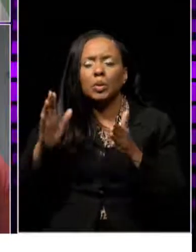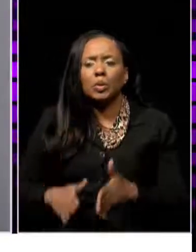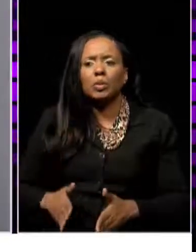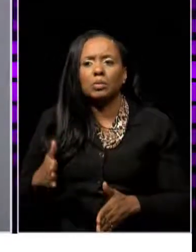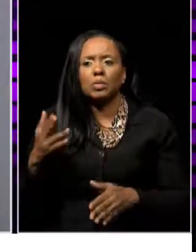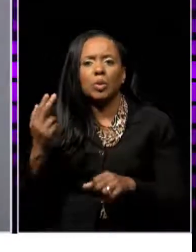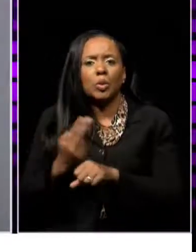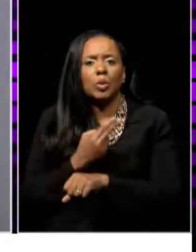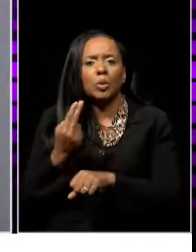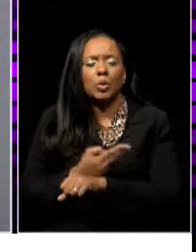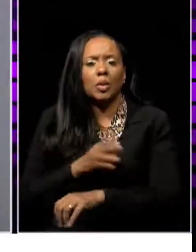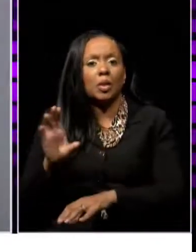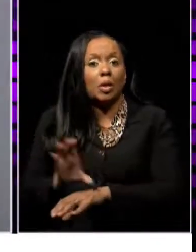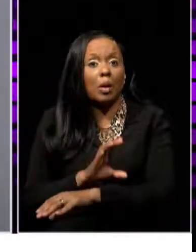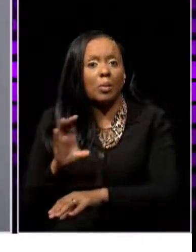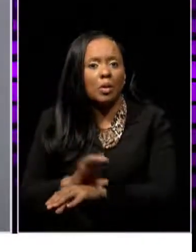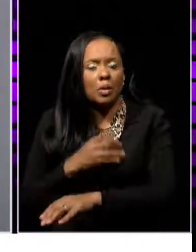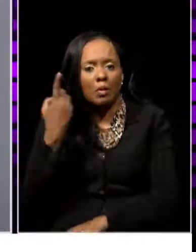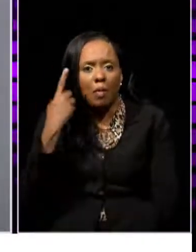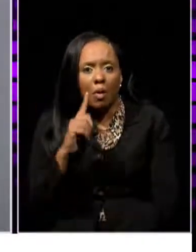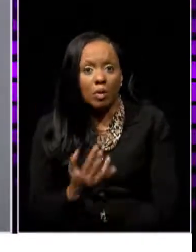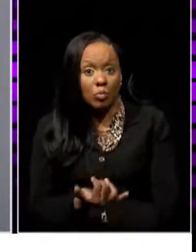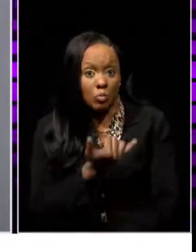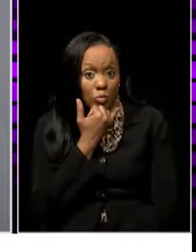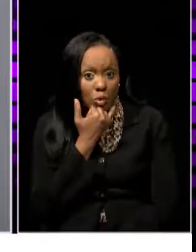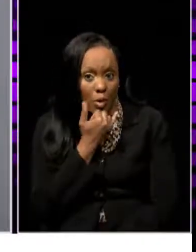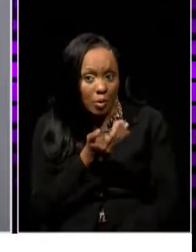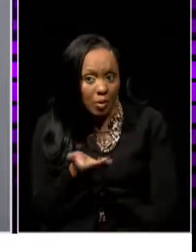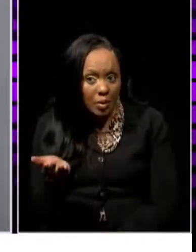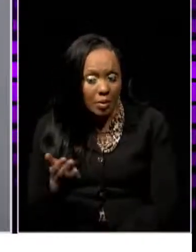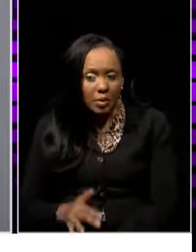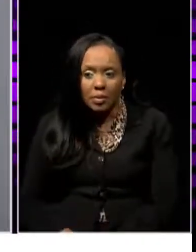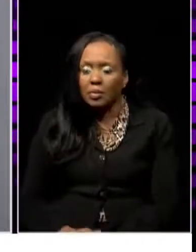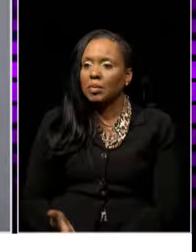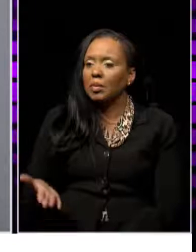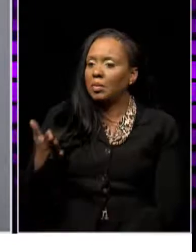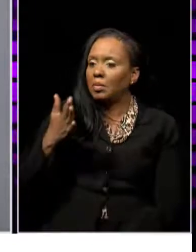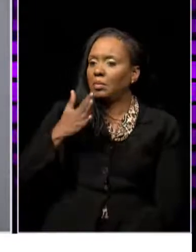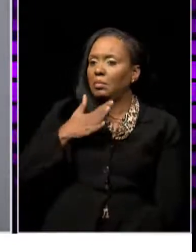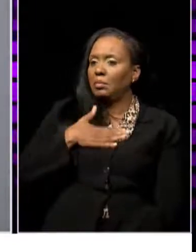Well, at my school, there haven't been confirmed reports.